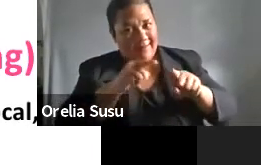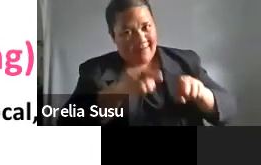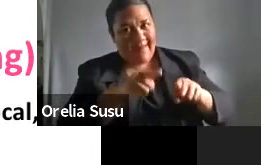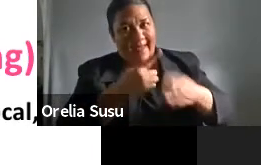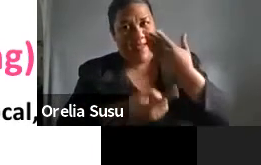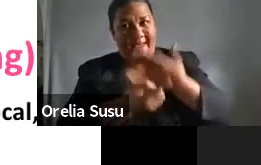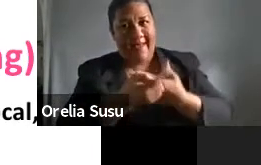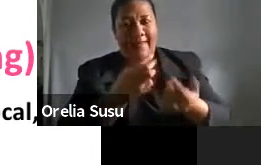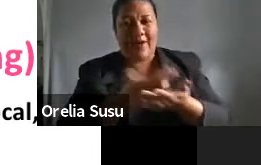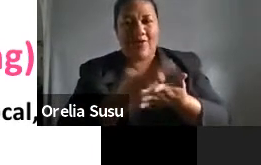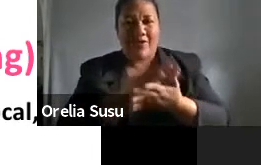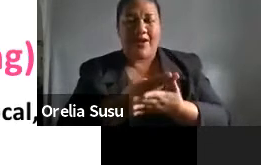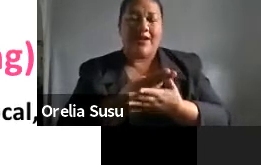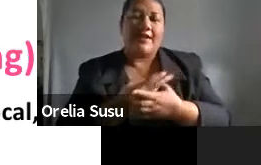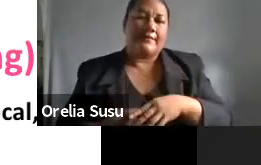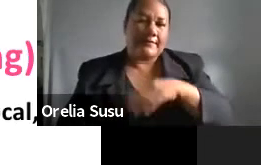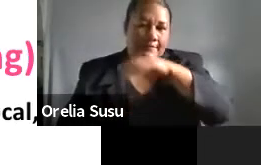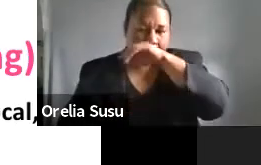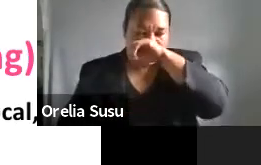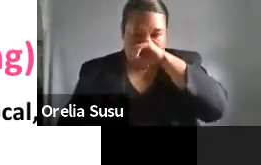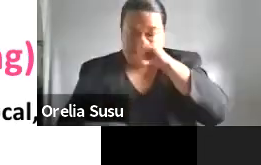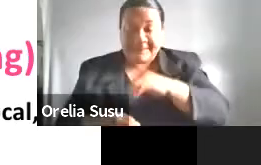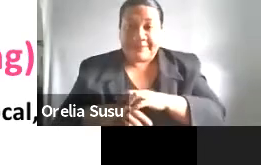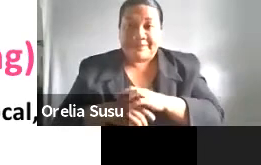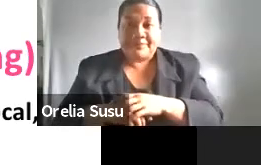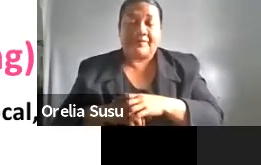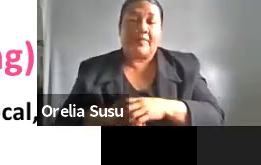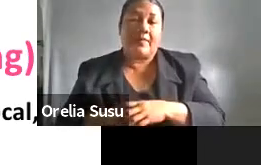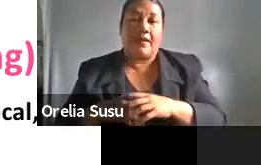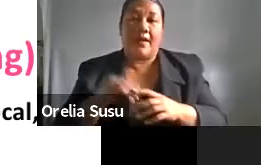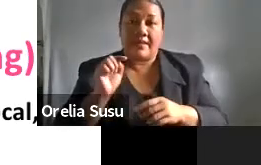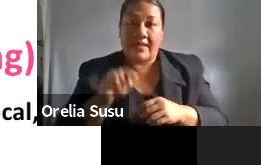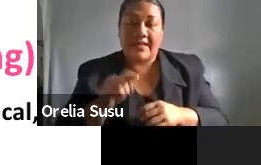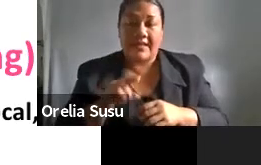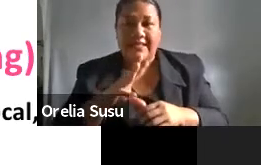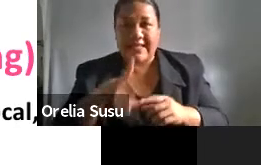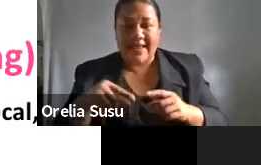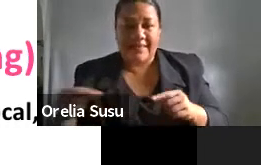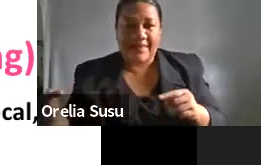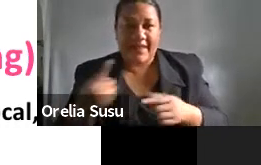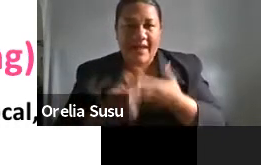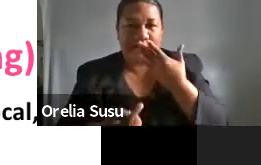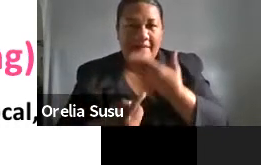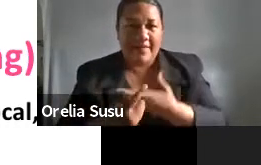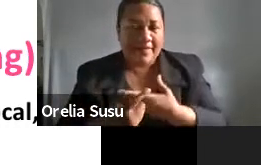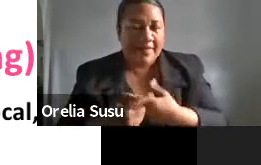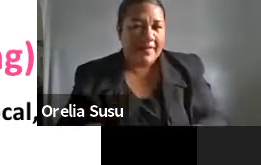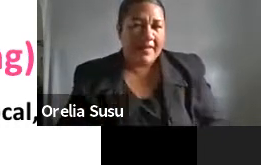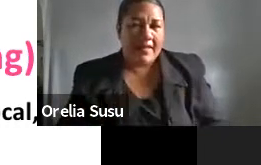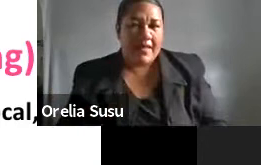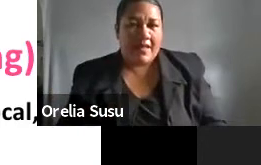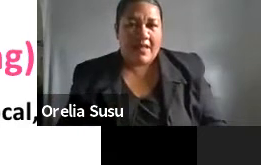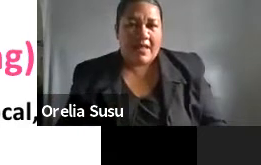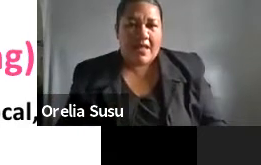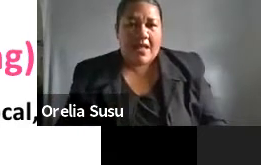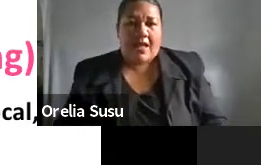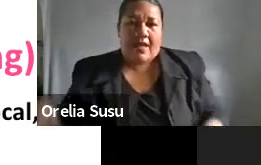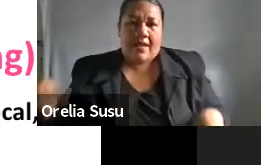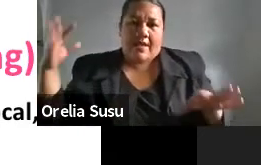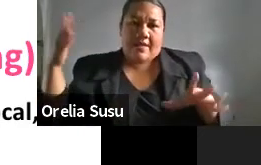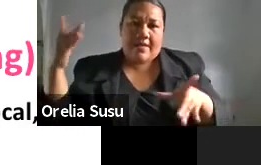feed humans, culture center is going to be something that we'll be working on. We're the process of finalizing all the things. So